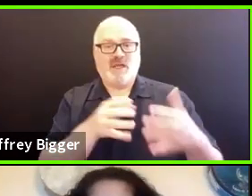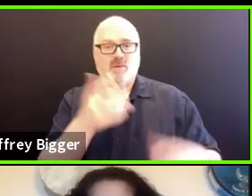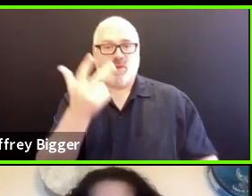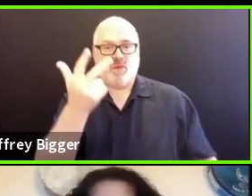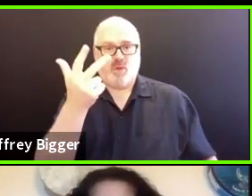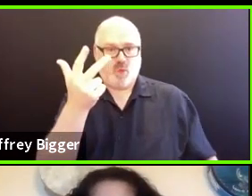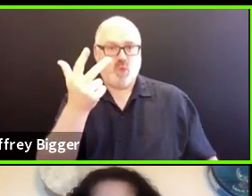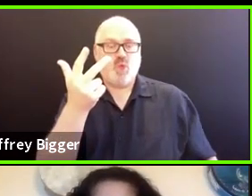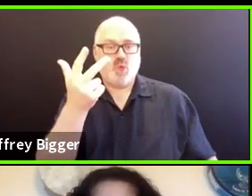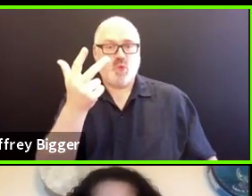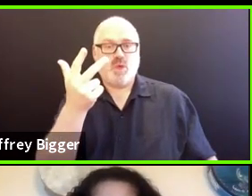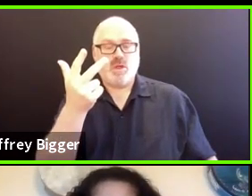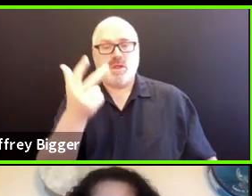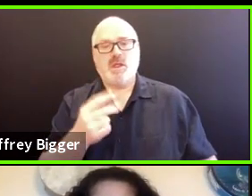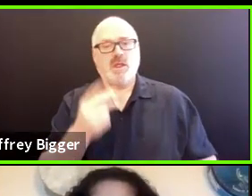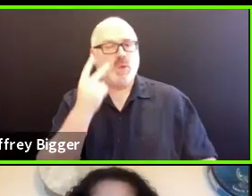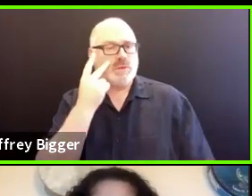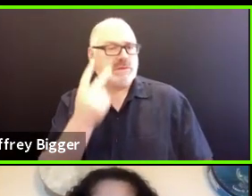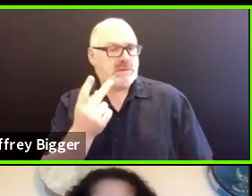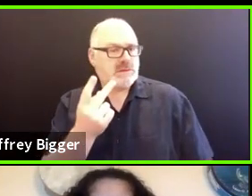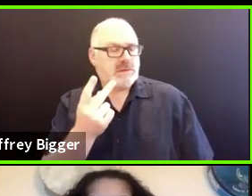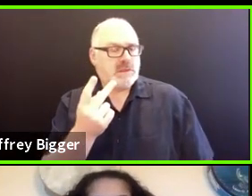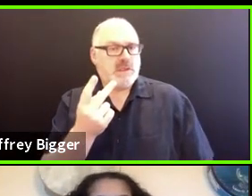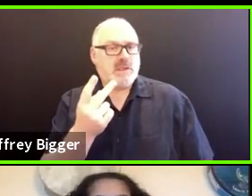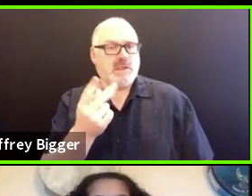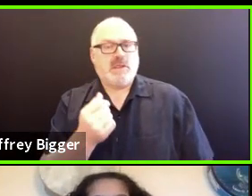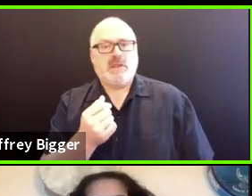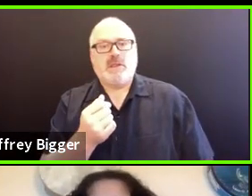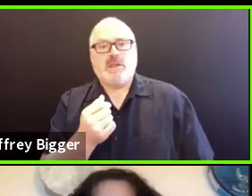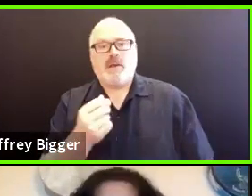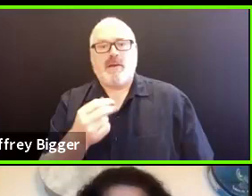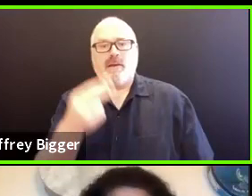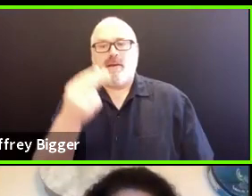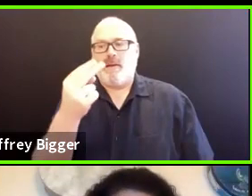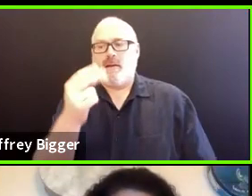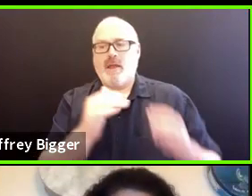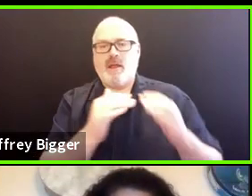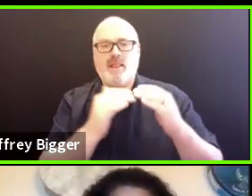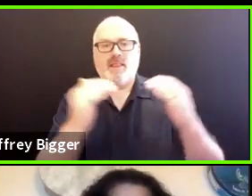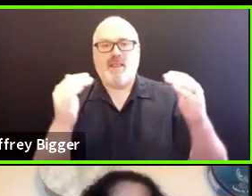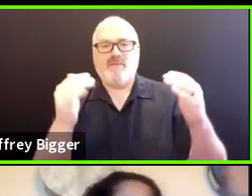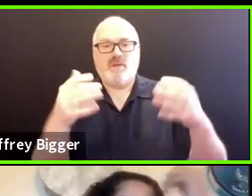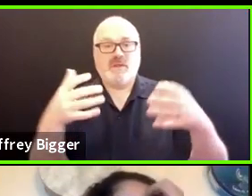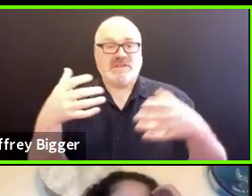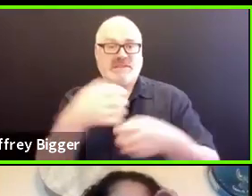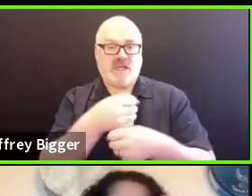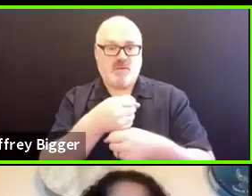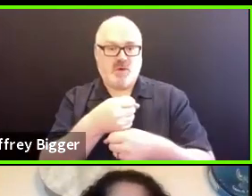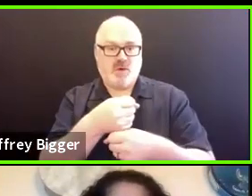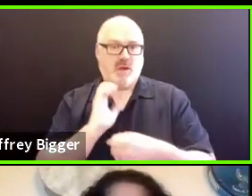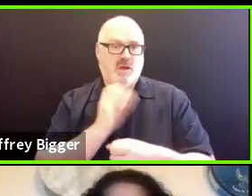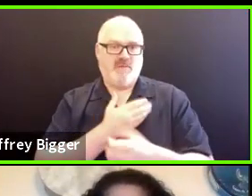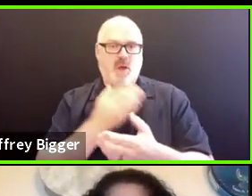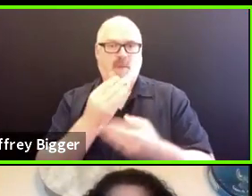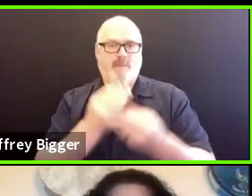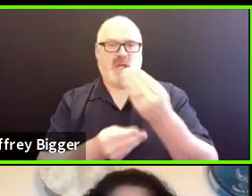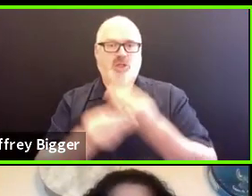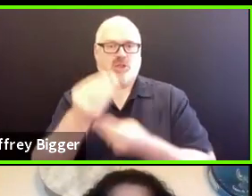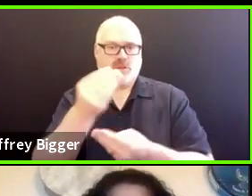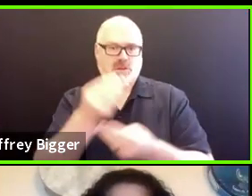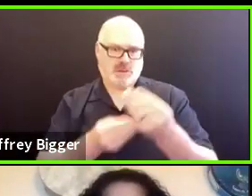This provides you with a very high level summary of our budget